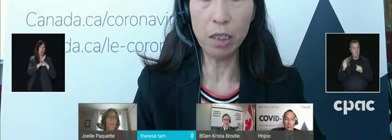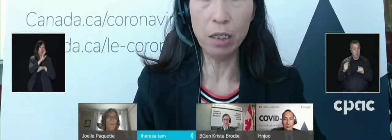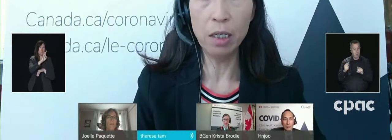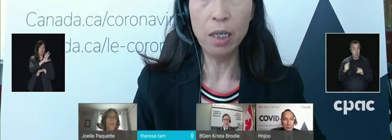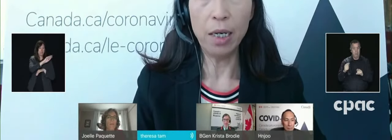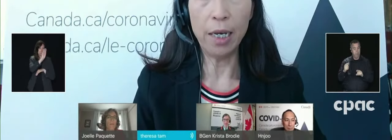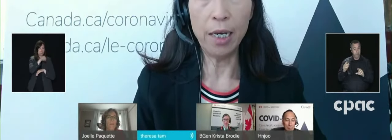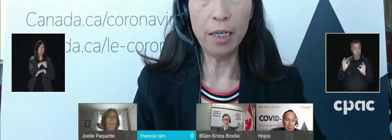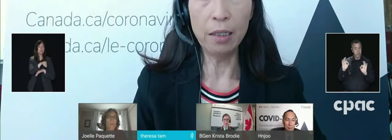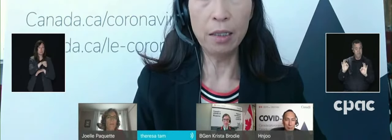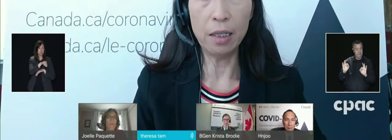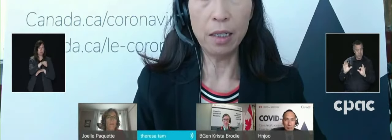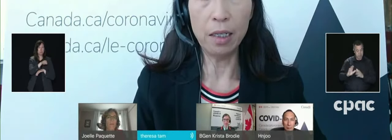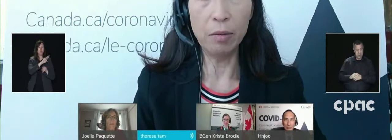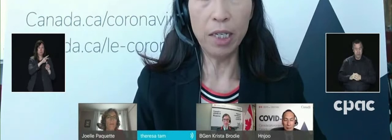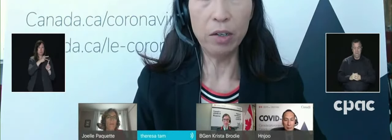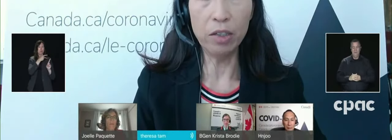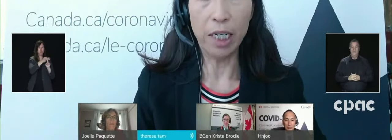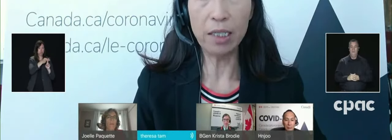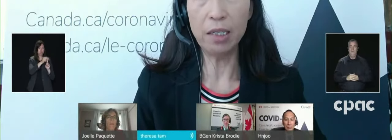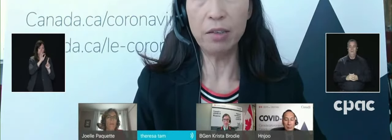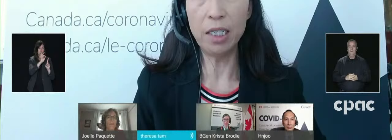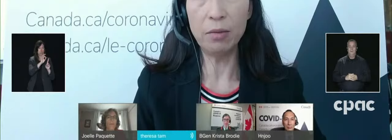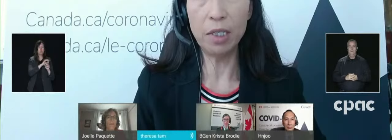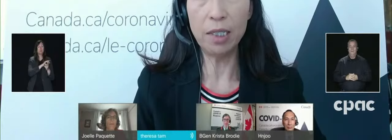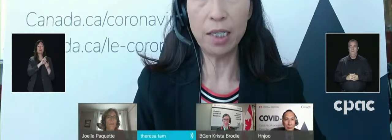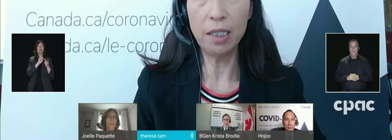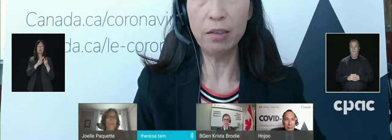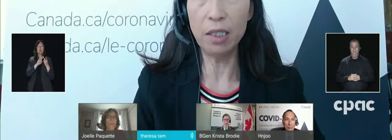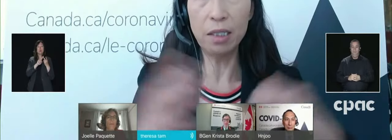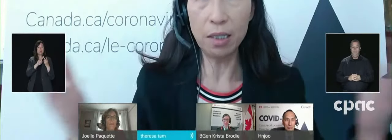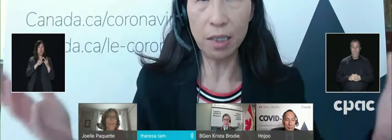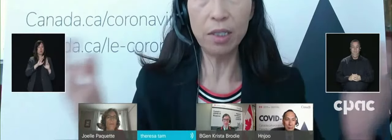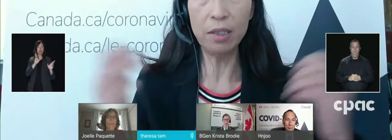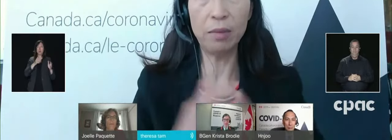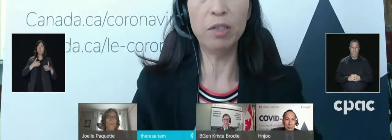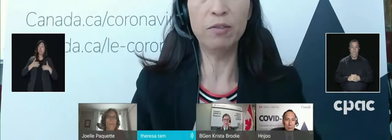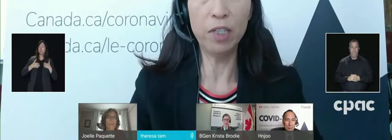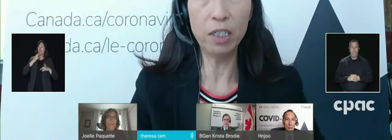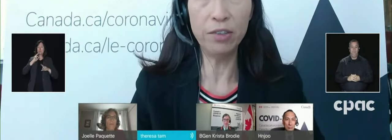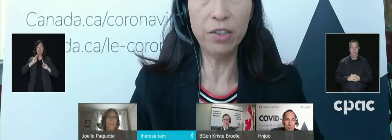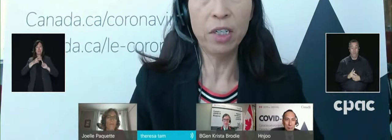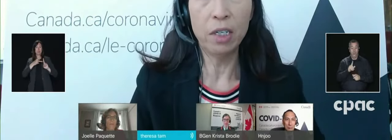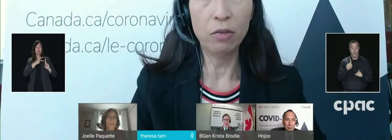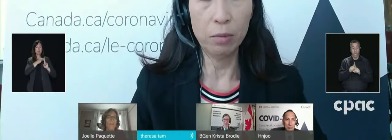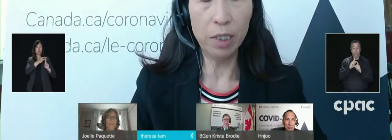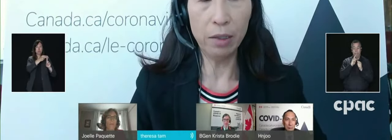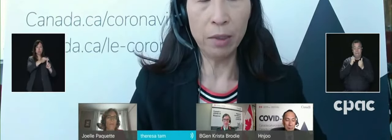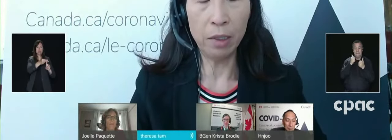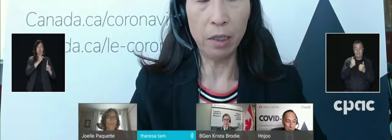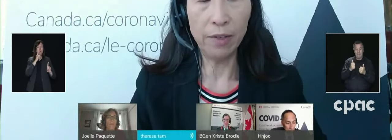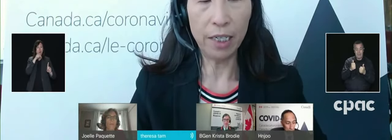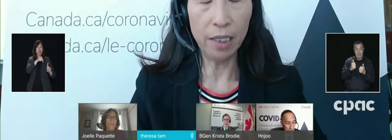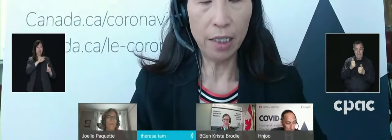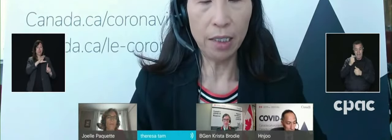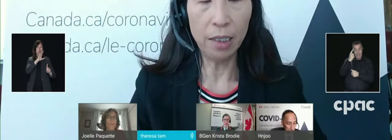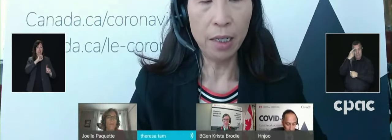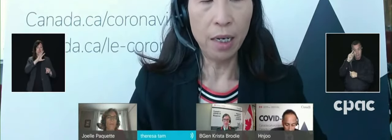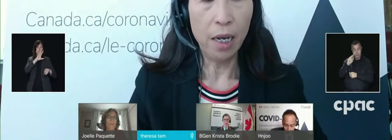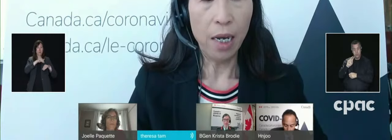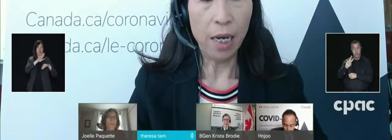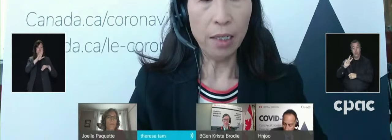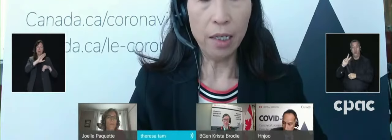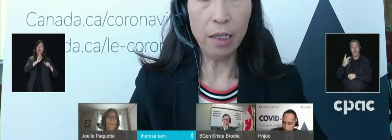75% mark. And they're also accelerating with the second doses because they were some of the first groups that got